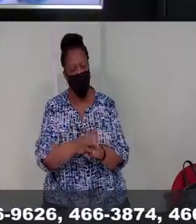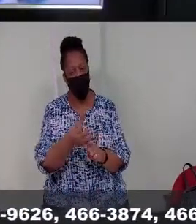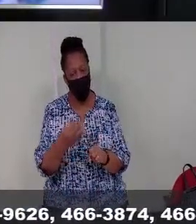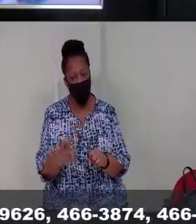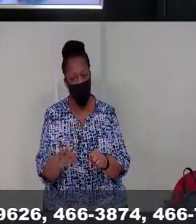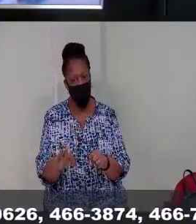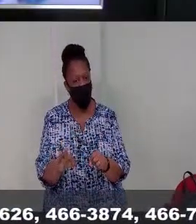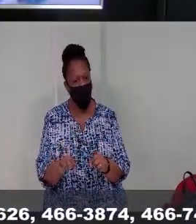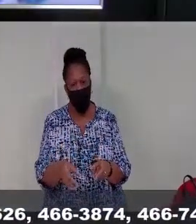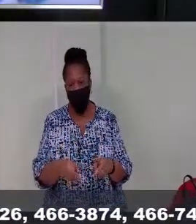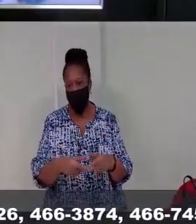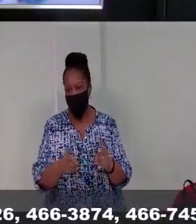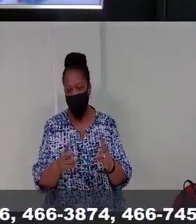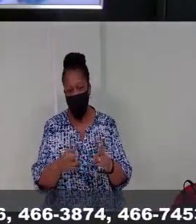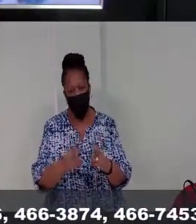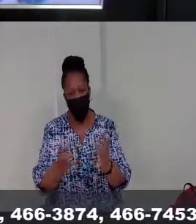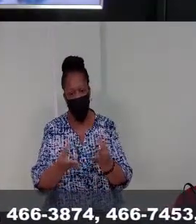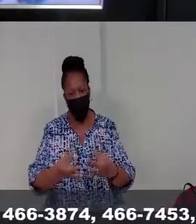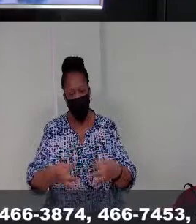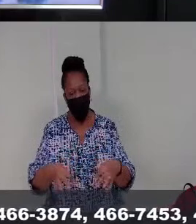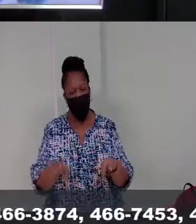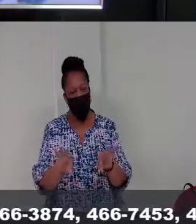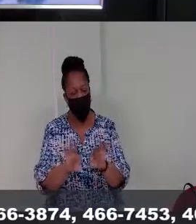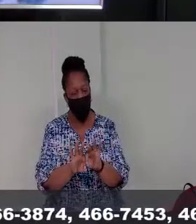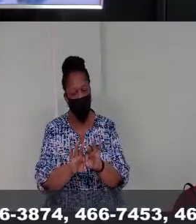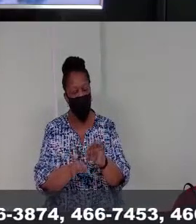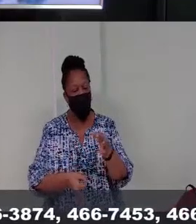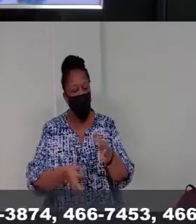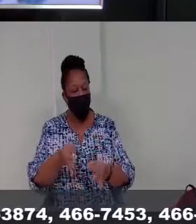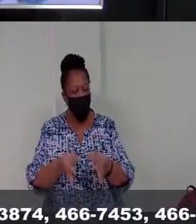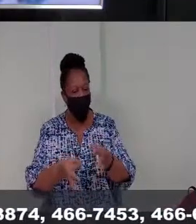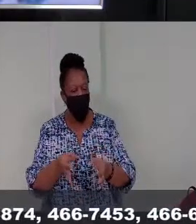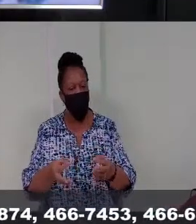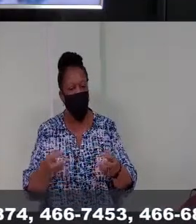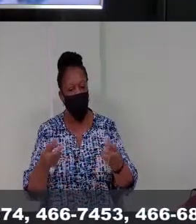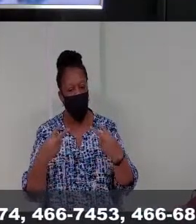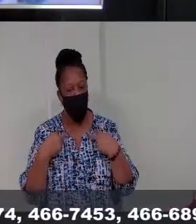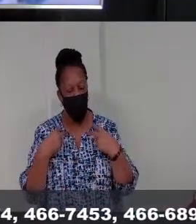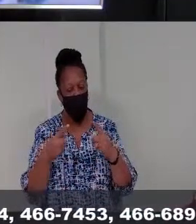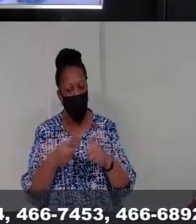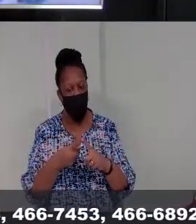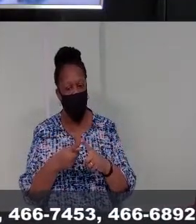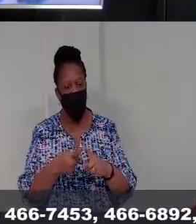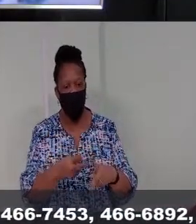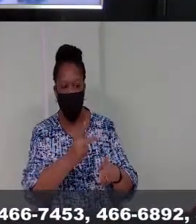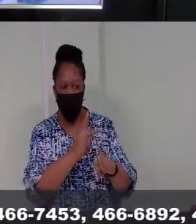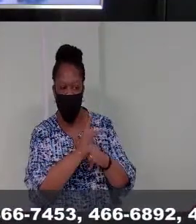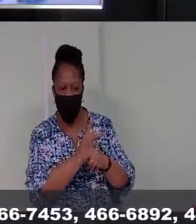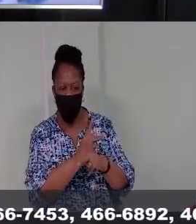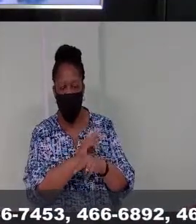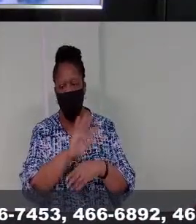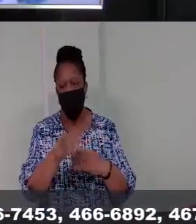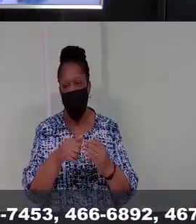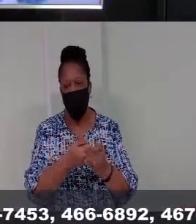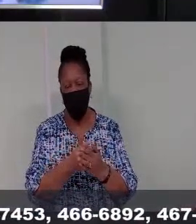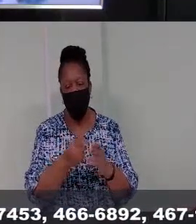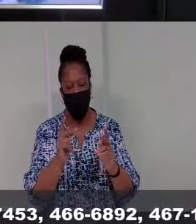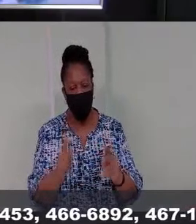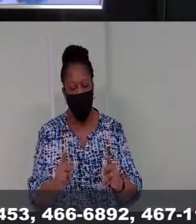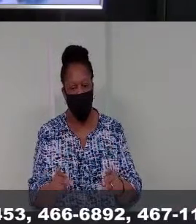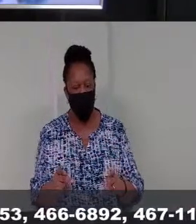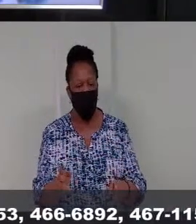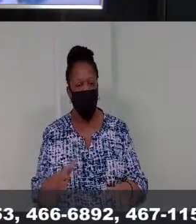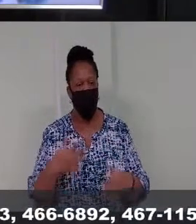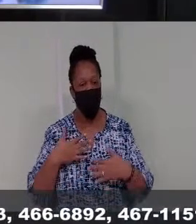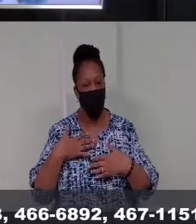is extremely important if we are to safeguard our public health and